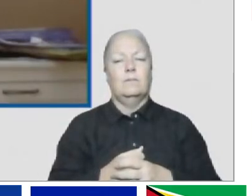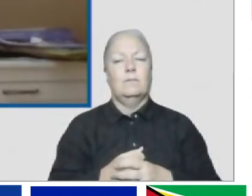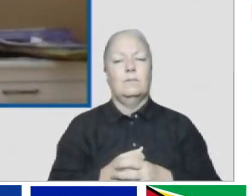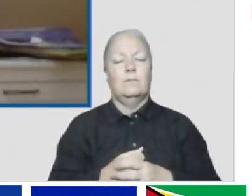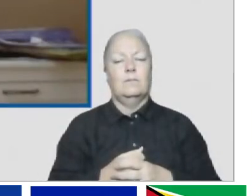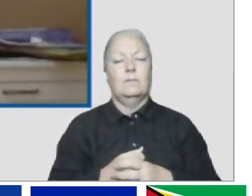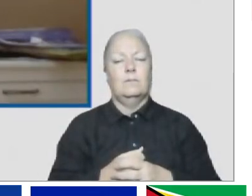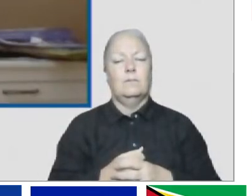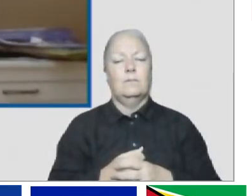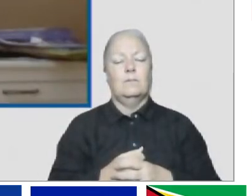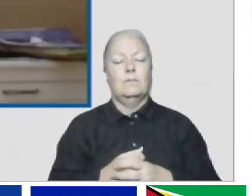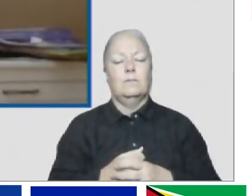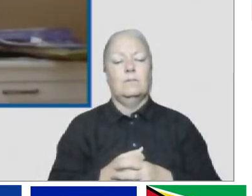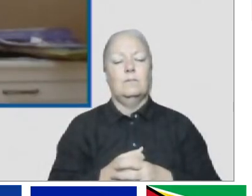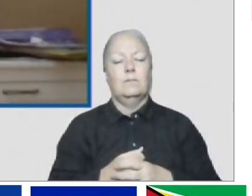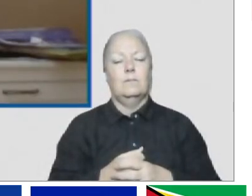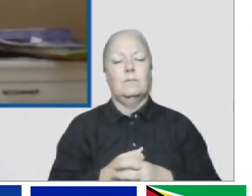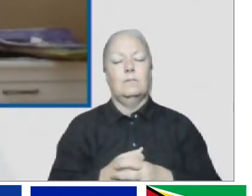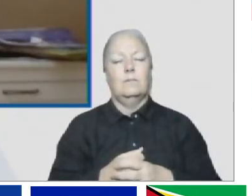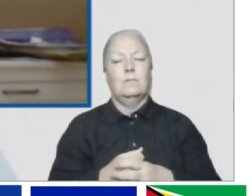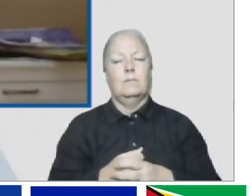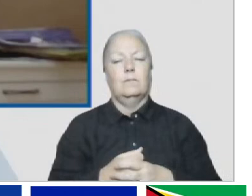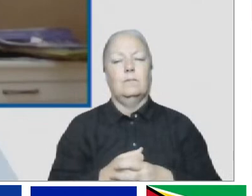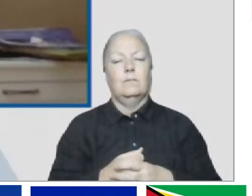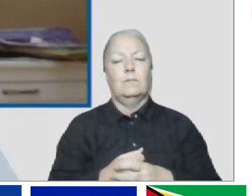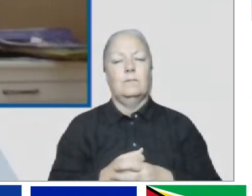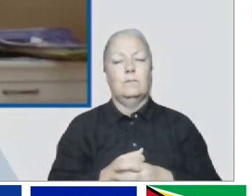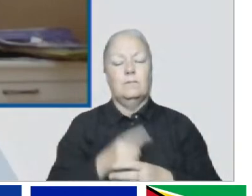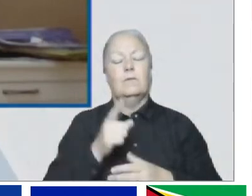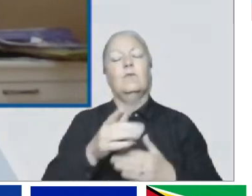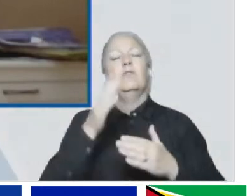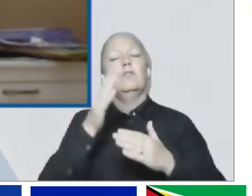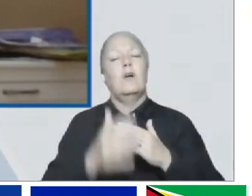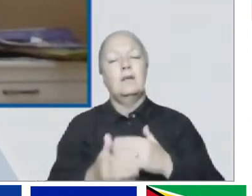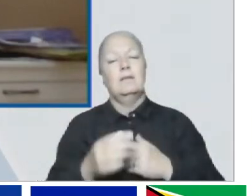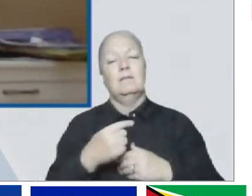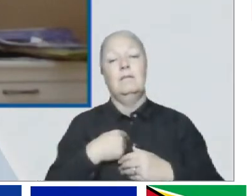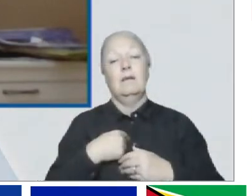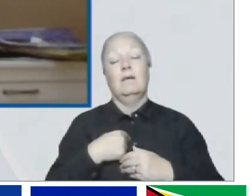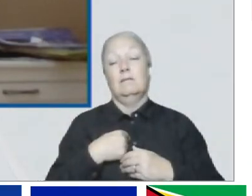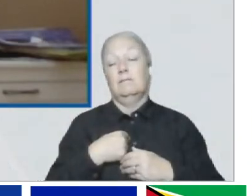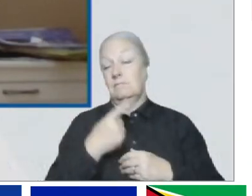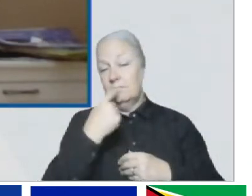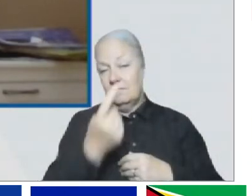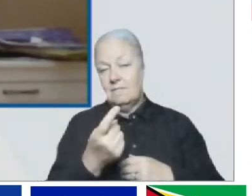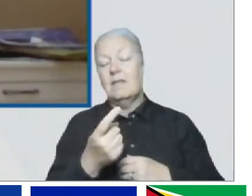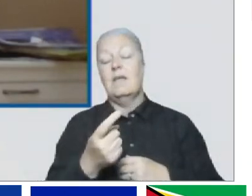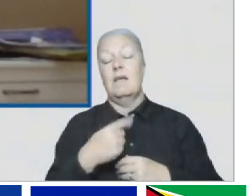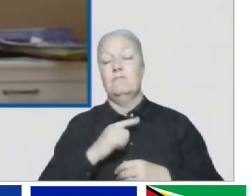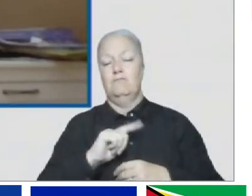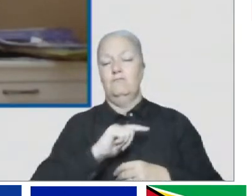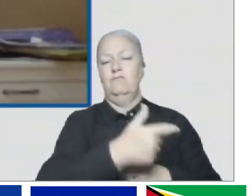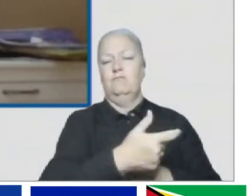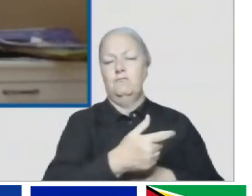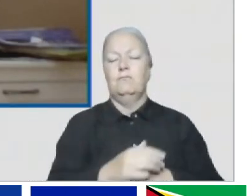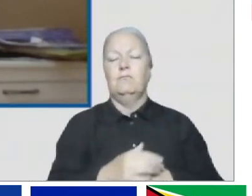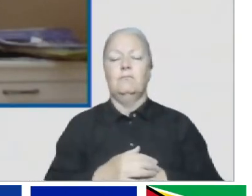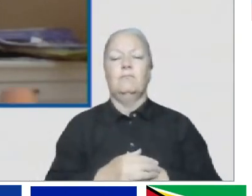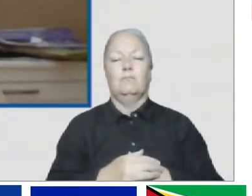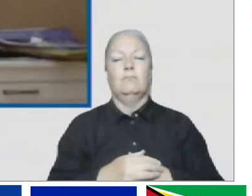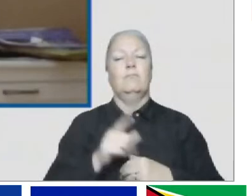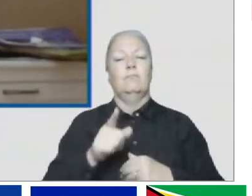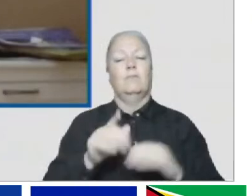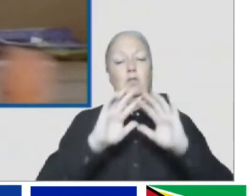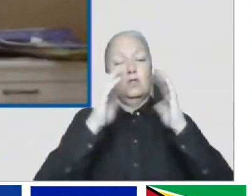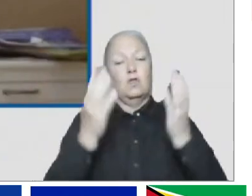the responses. And the last, before I give it to Dr. Alan, is at the global, at the regional level, as Claudia was talking of,